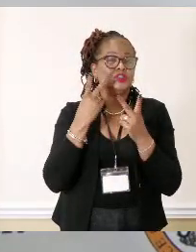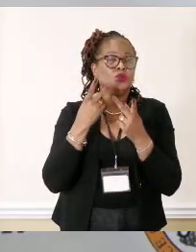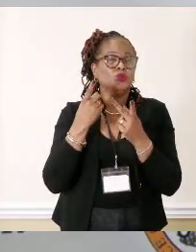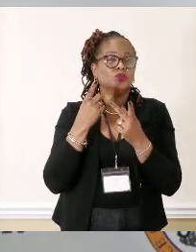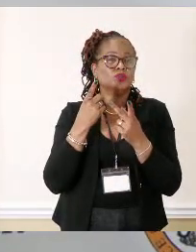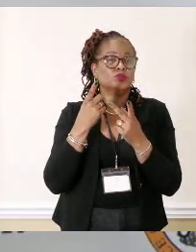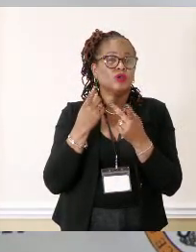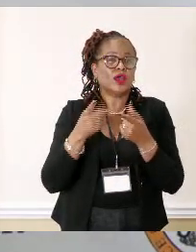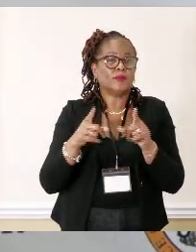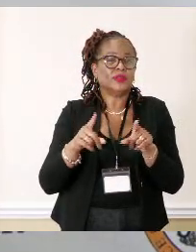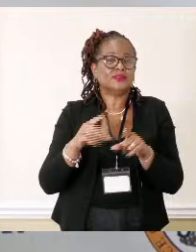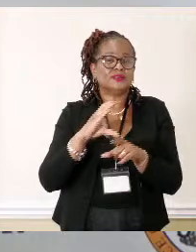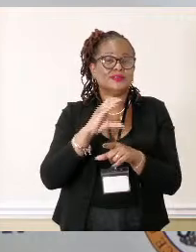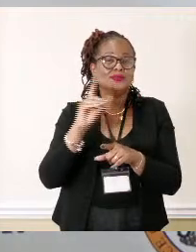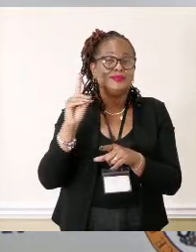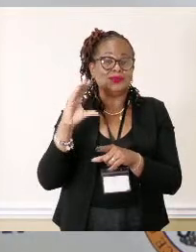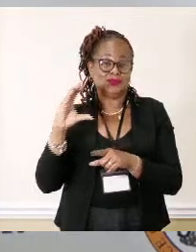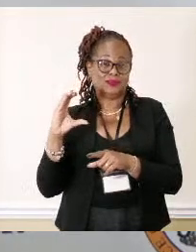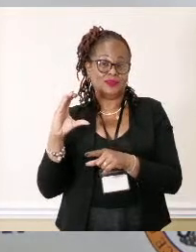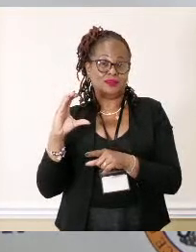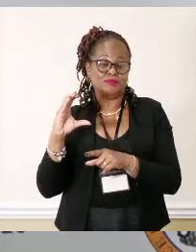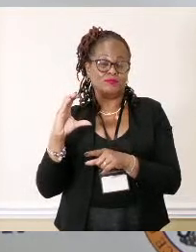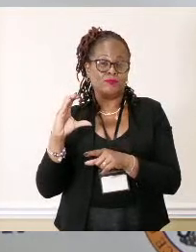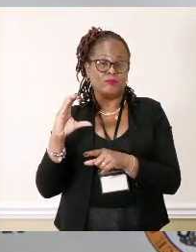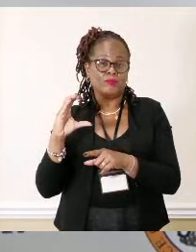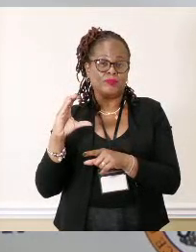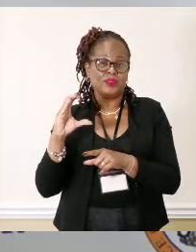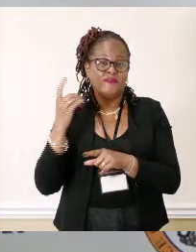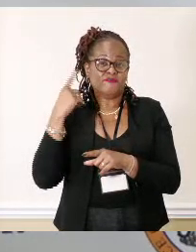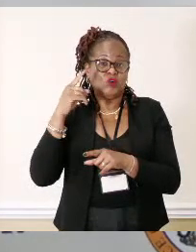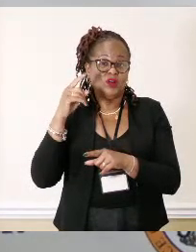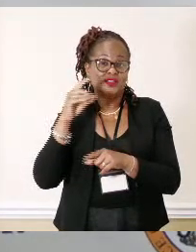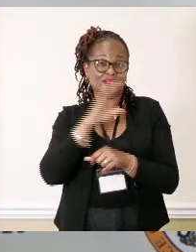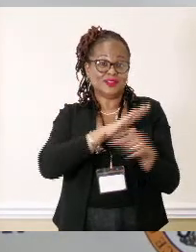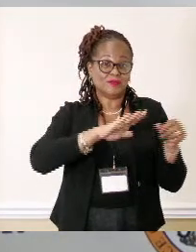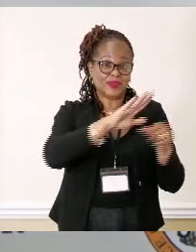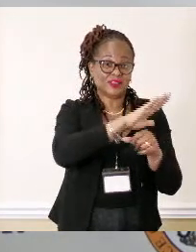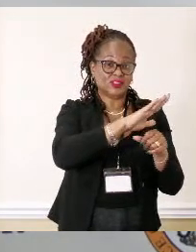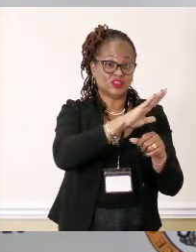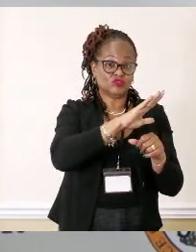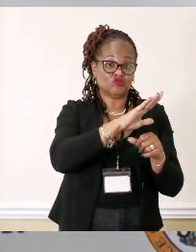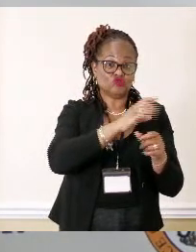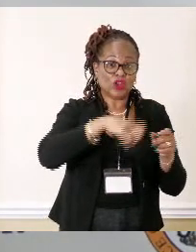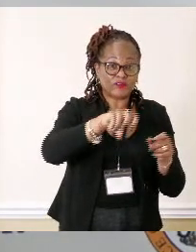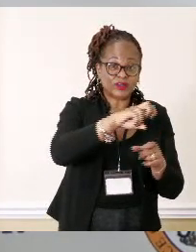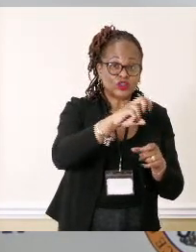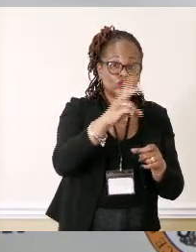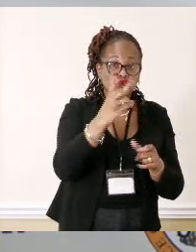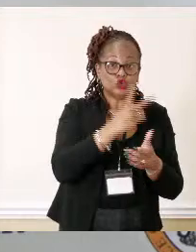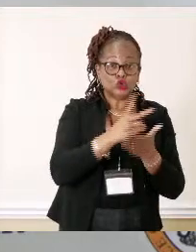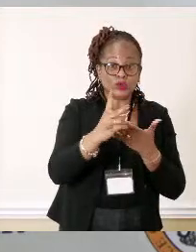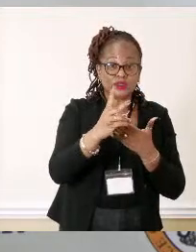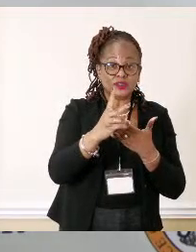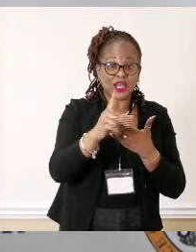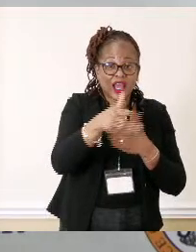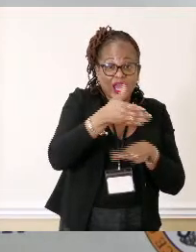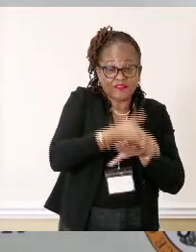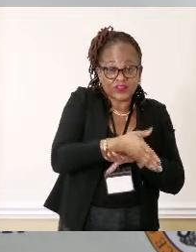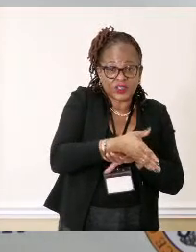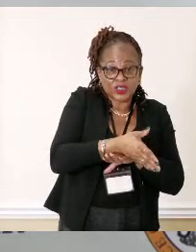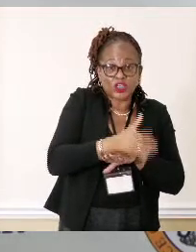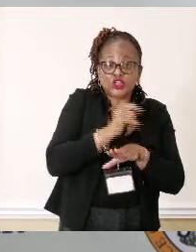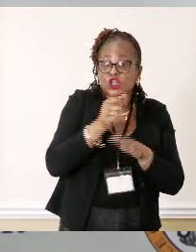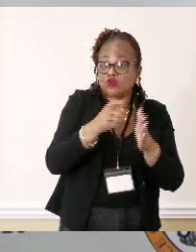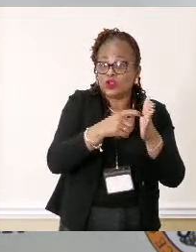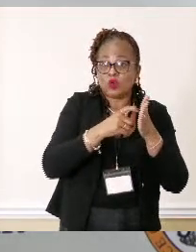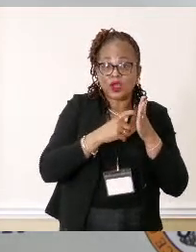on, the CDC guidelines for their domestic travel, 2 weeks after you're fully vaccinated, you're not required